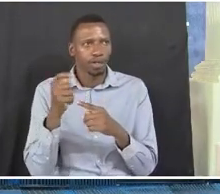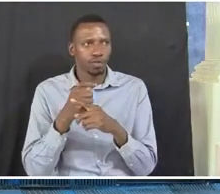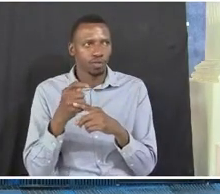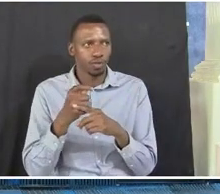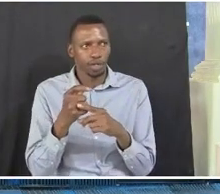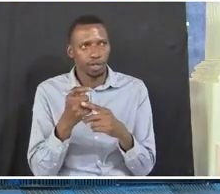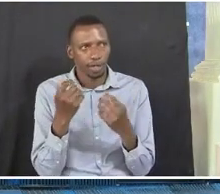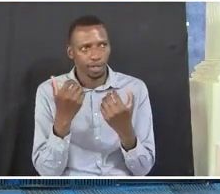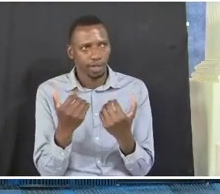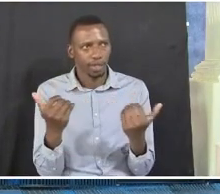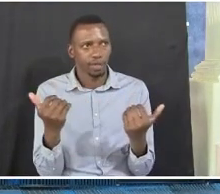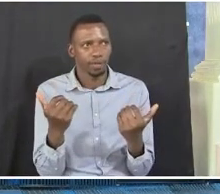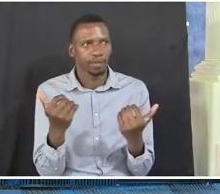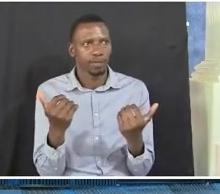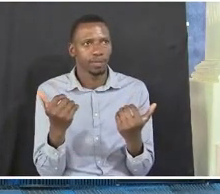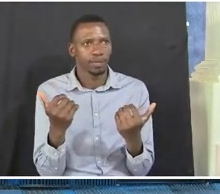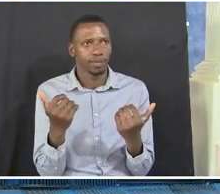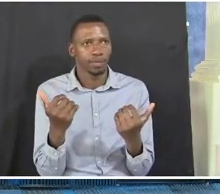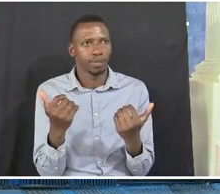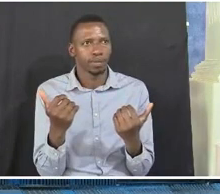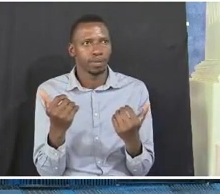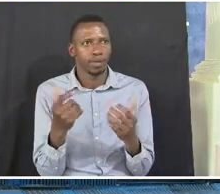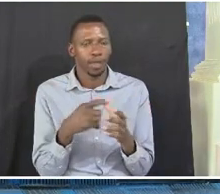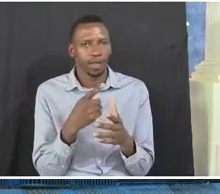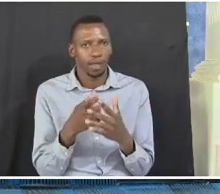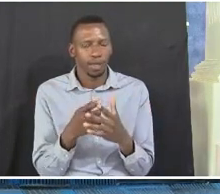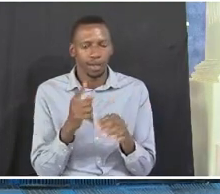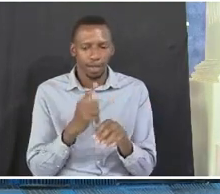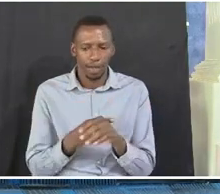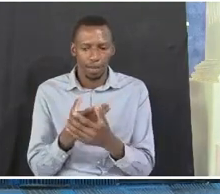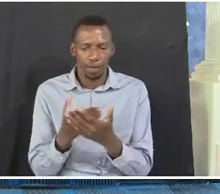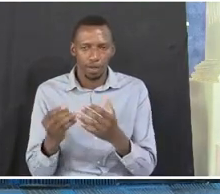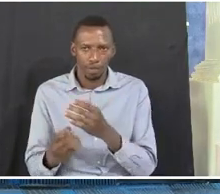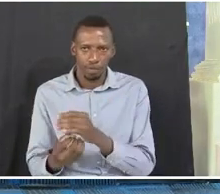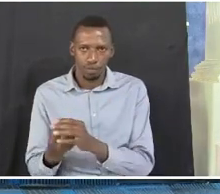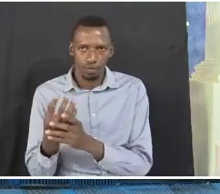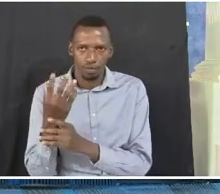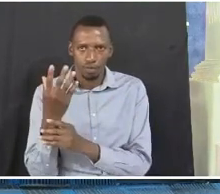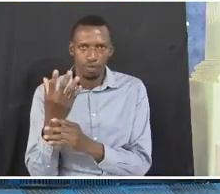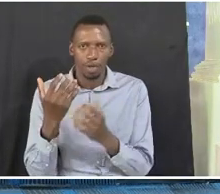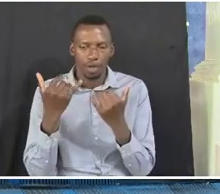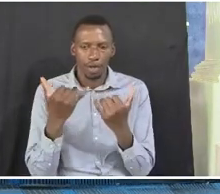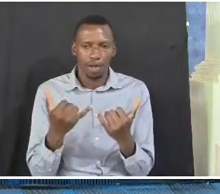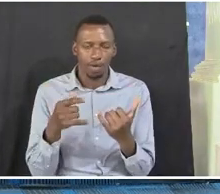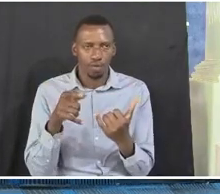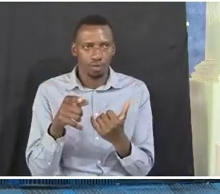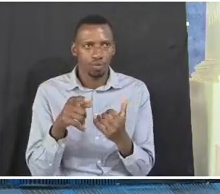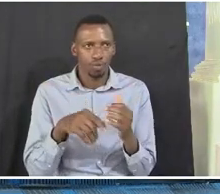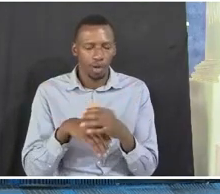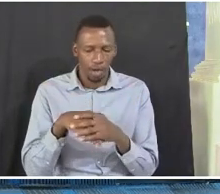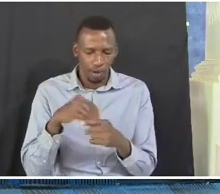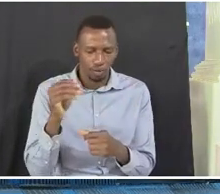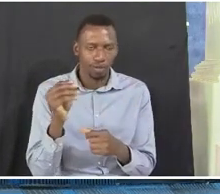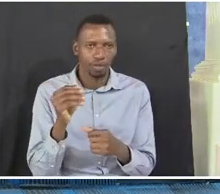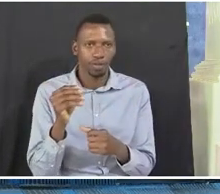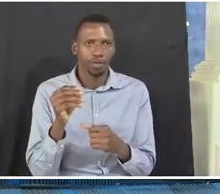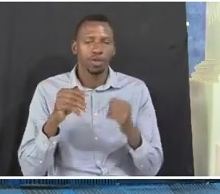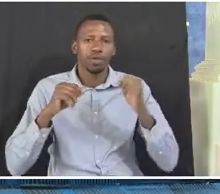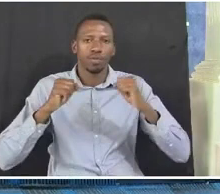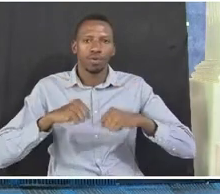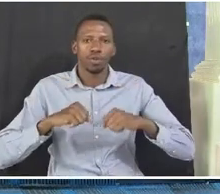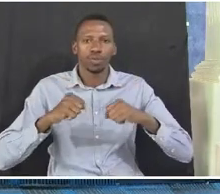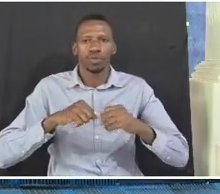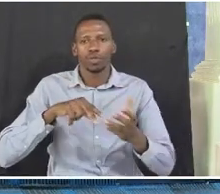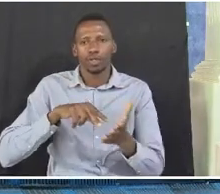child so that when you grow, you now come out able